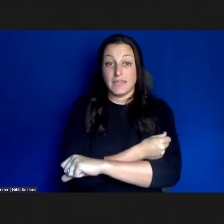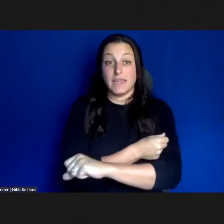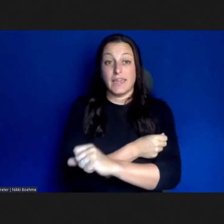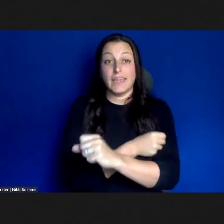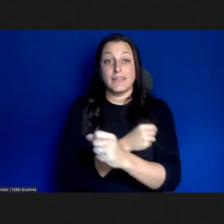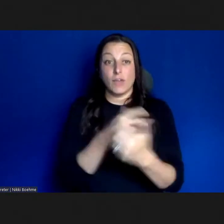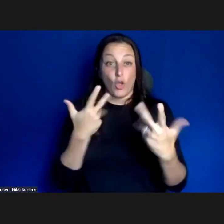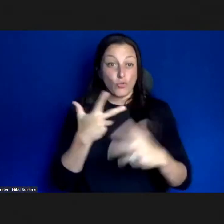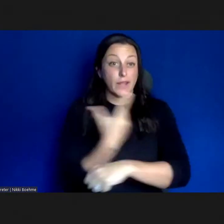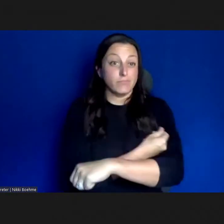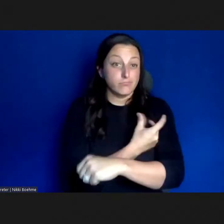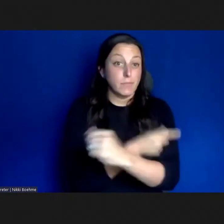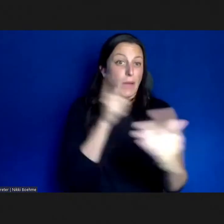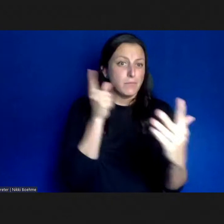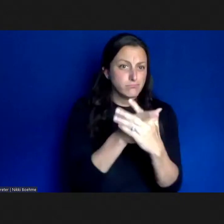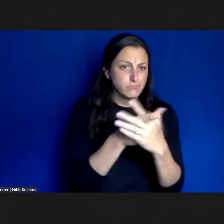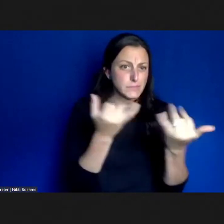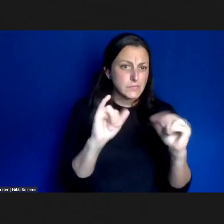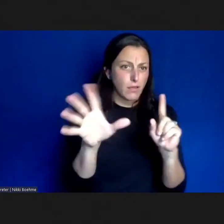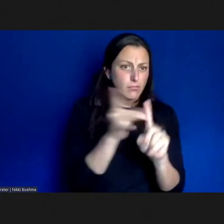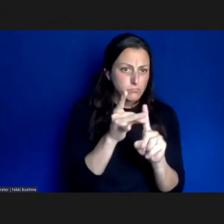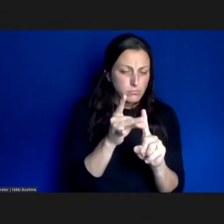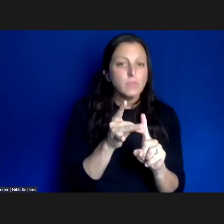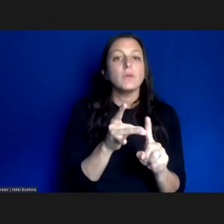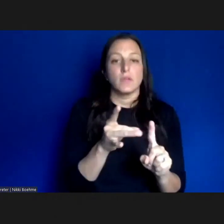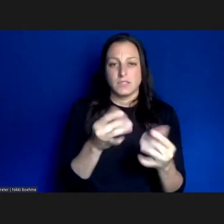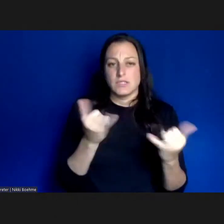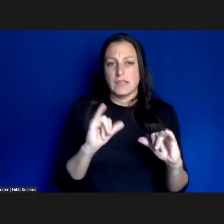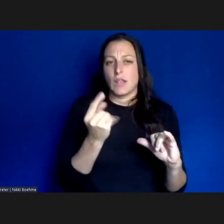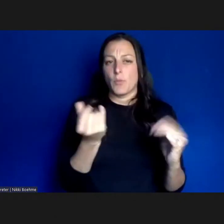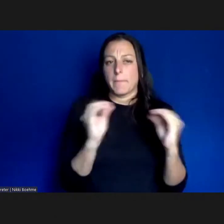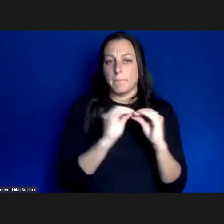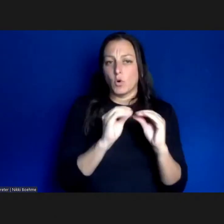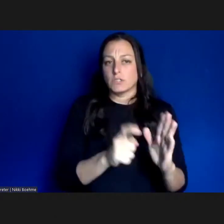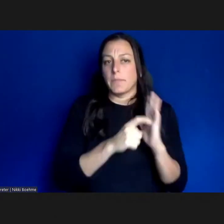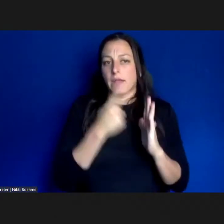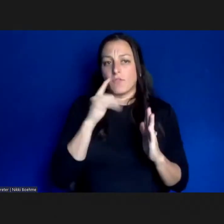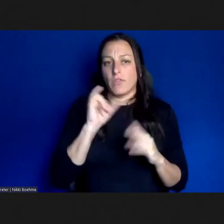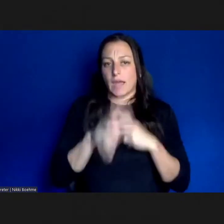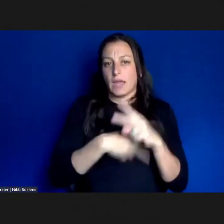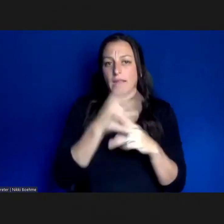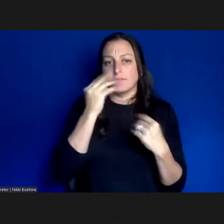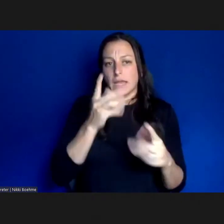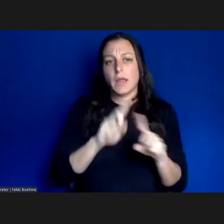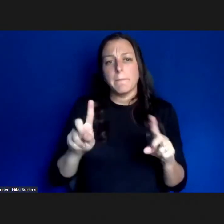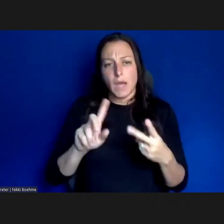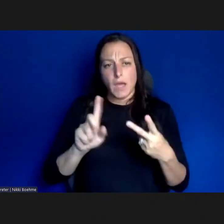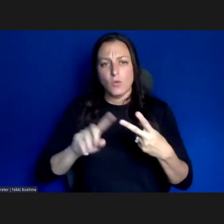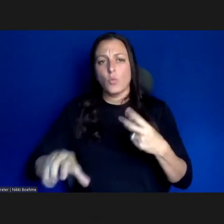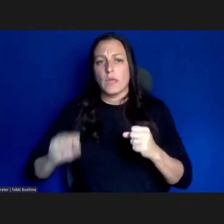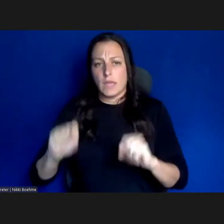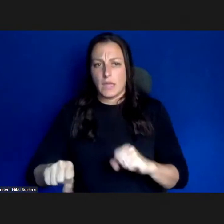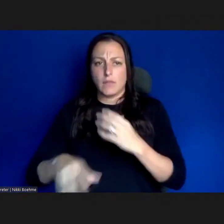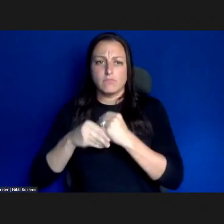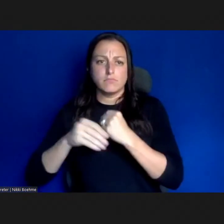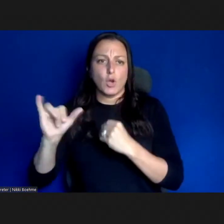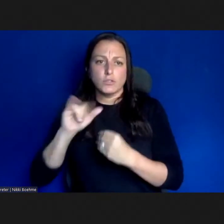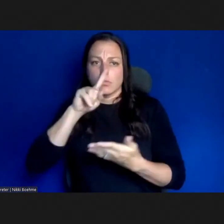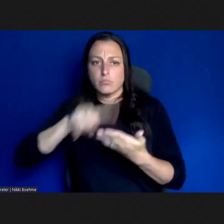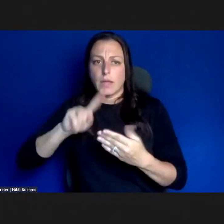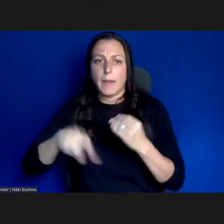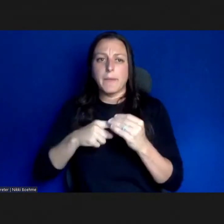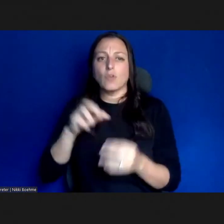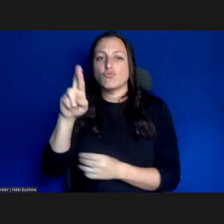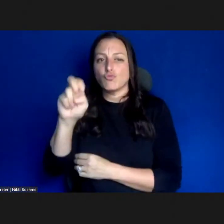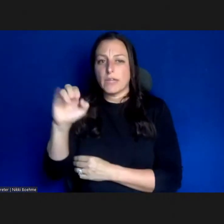and bringing that data to our dashboard. I think there's been a bit more demand for that type of data, but we can certainly look into also including the reinfection